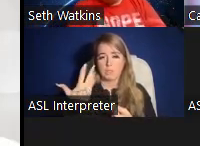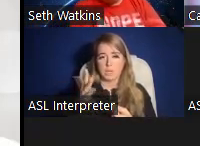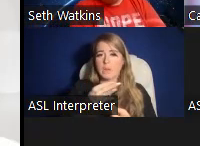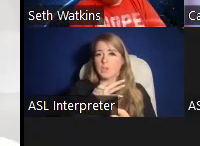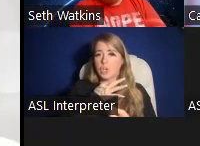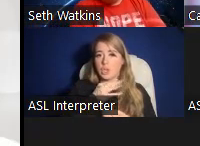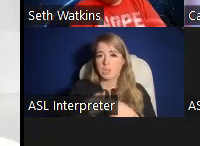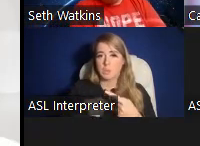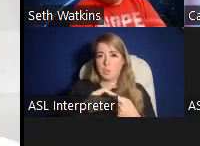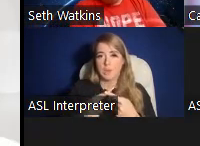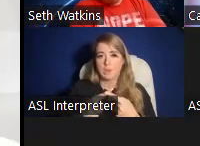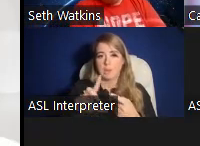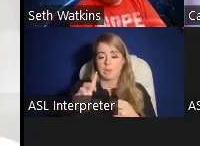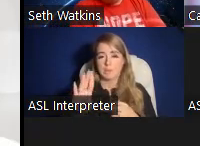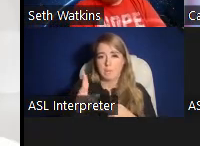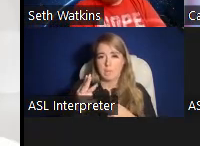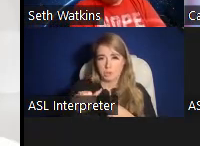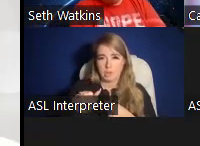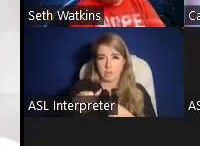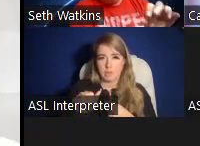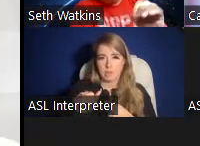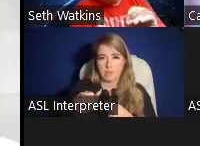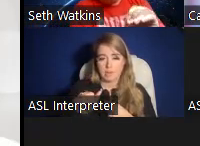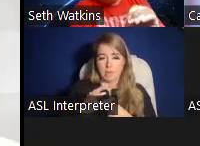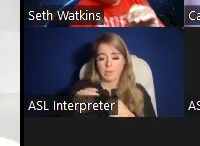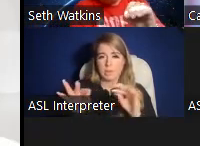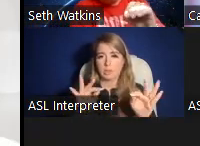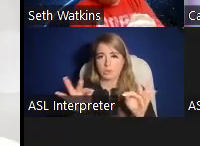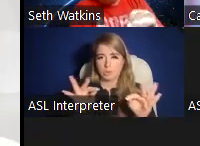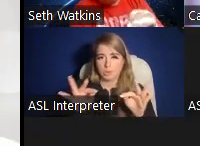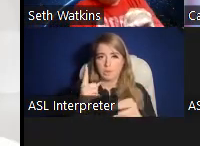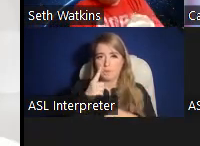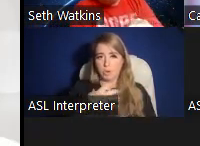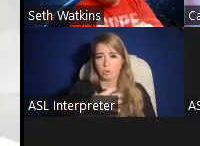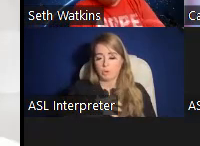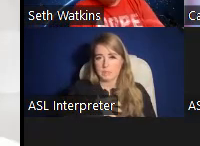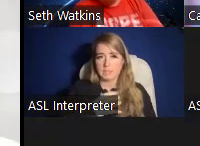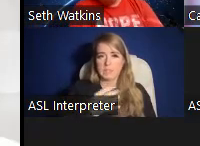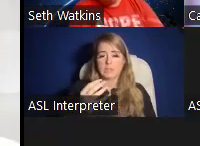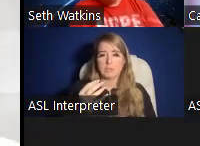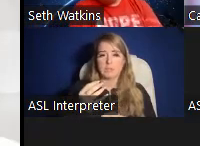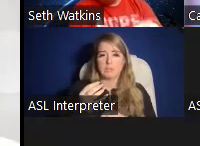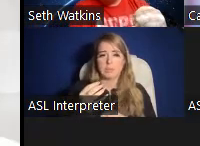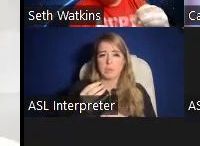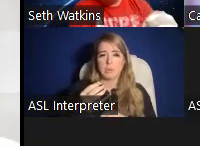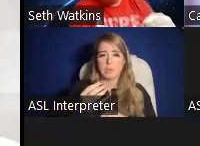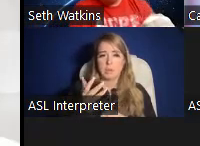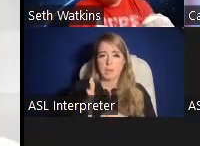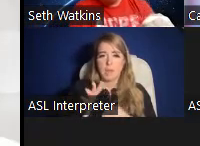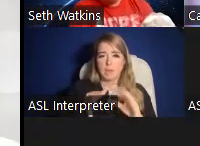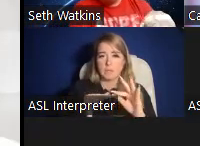when the BHA in the description of grievances and complaints kind of said